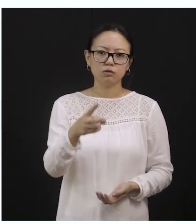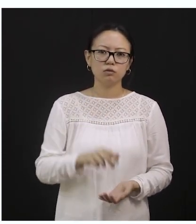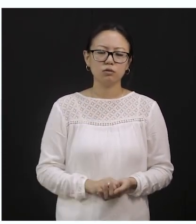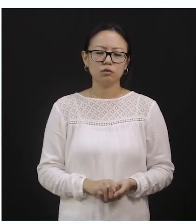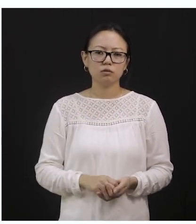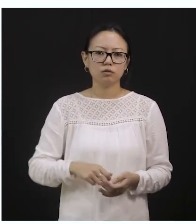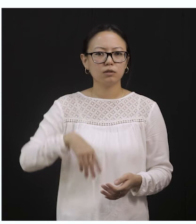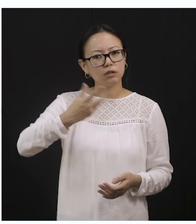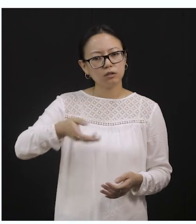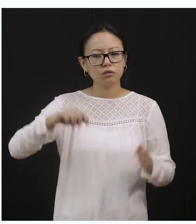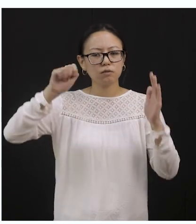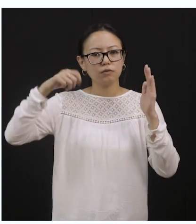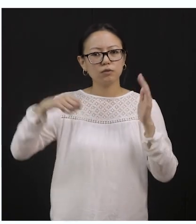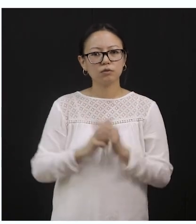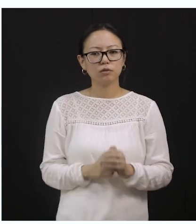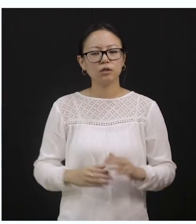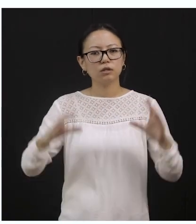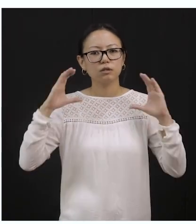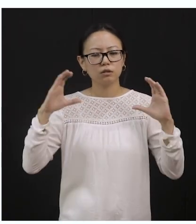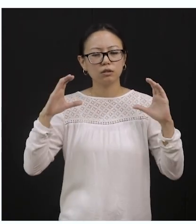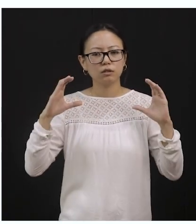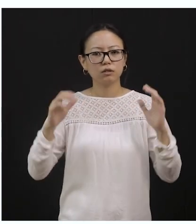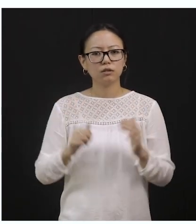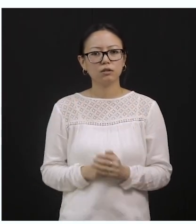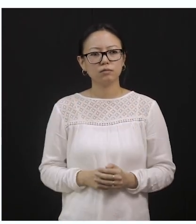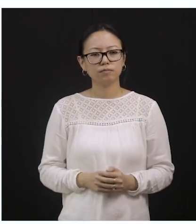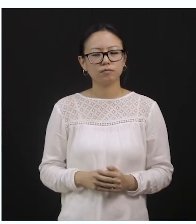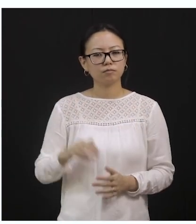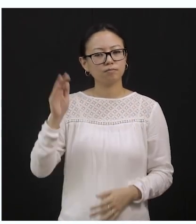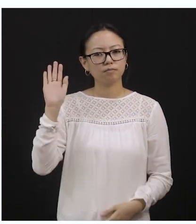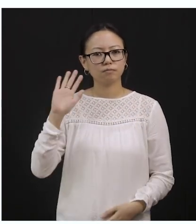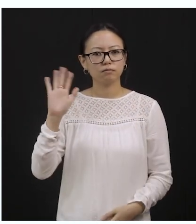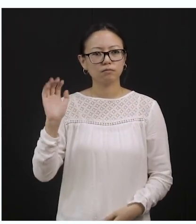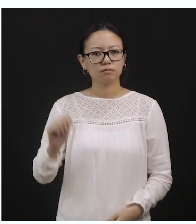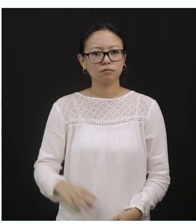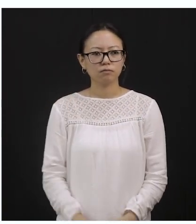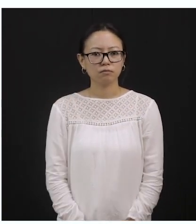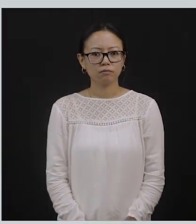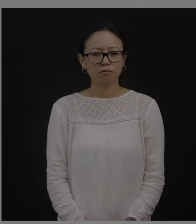again in my next video. Till then, you please take care of yourself and bye-bye.